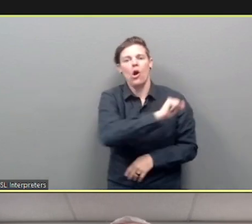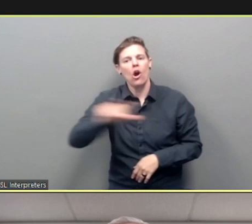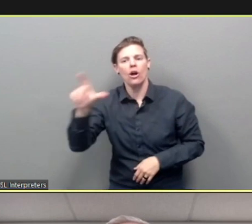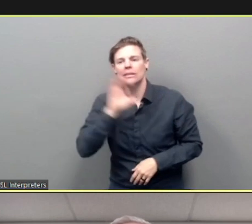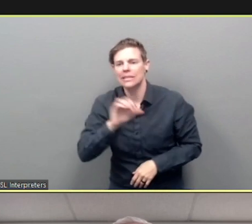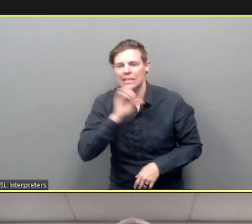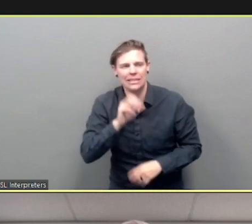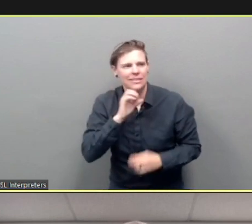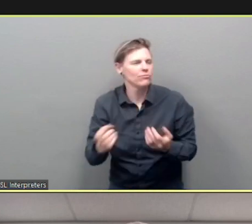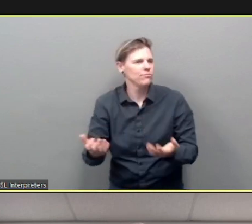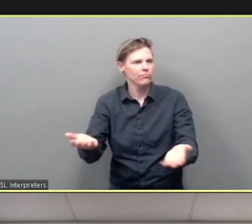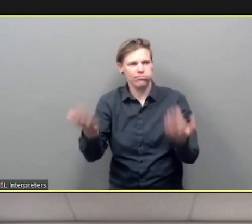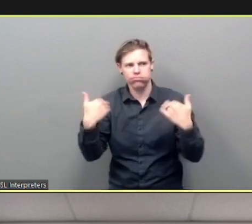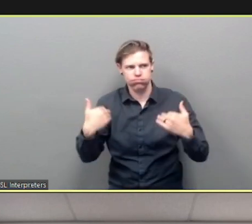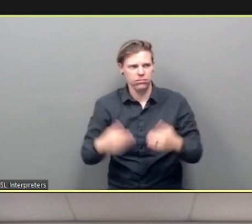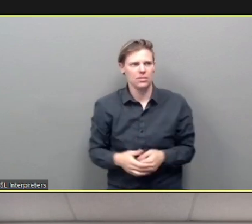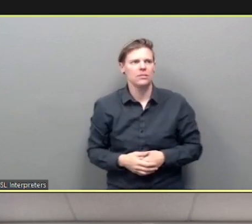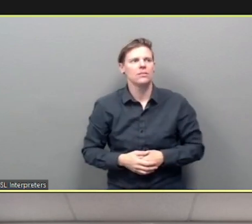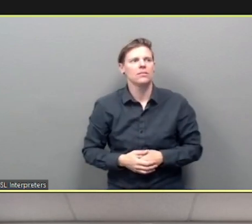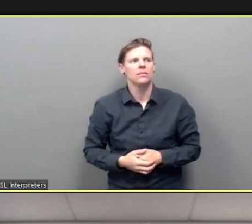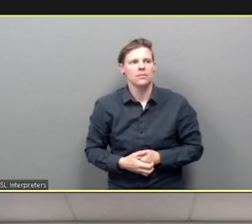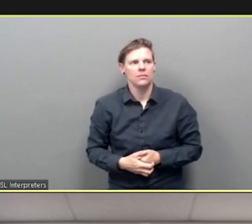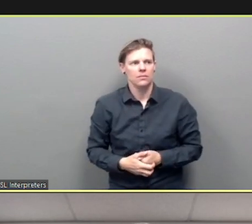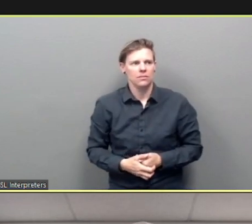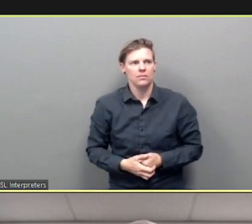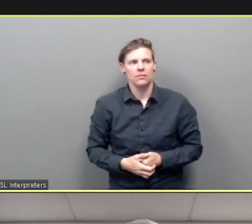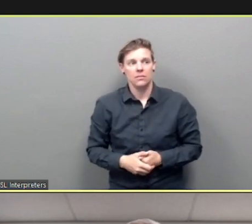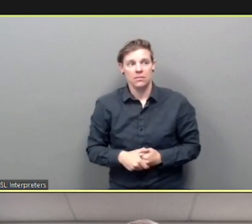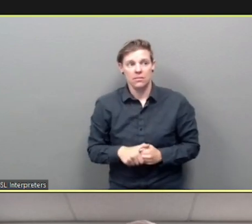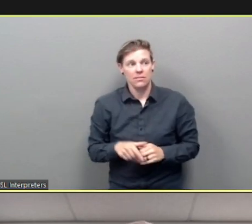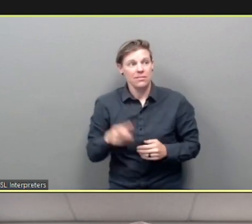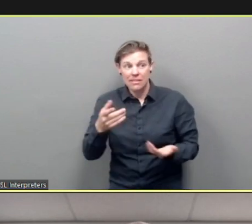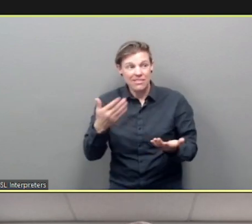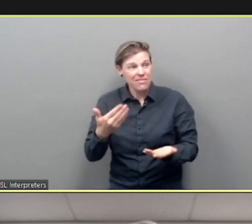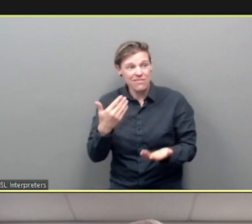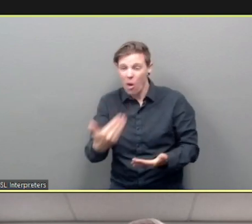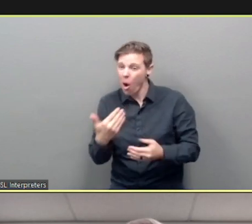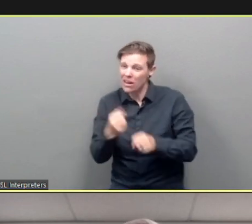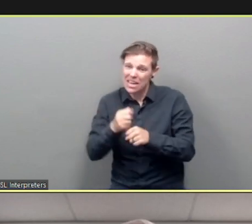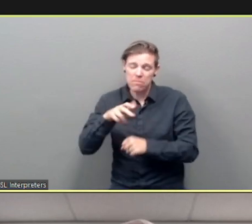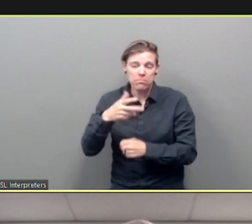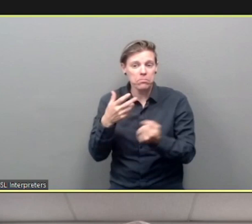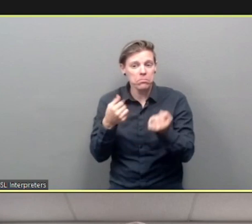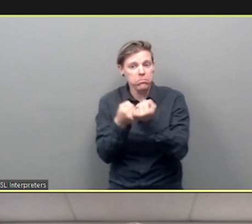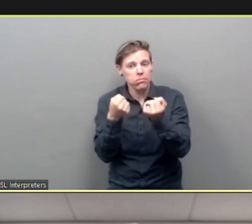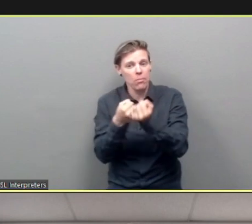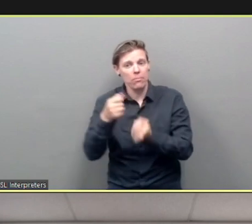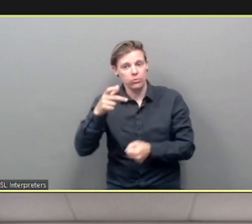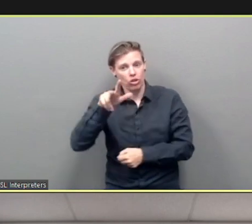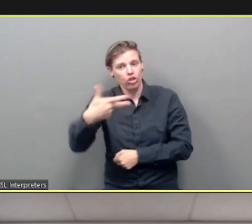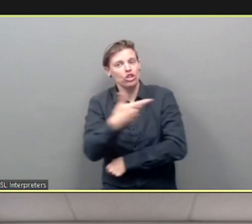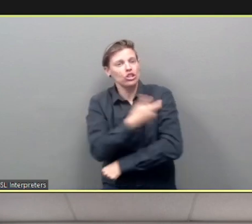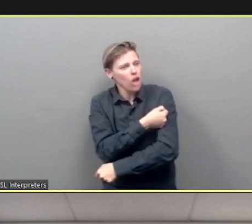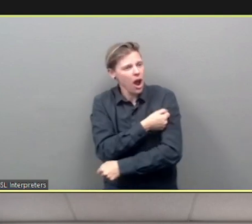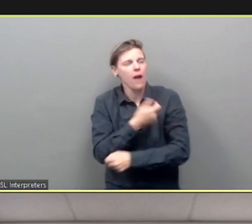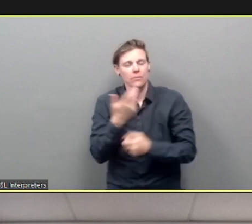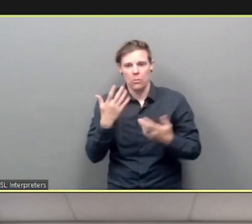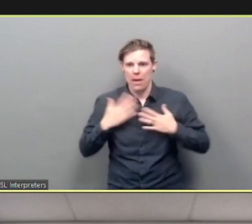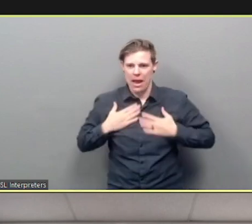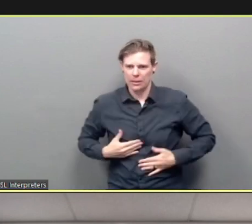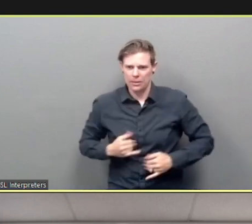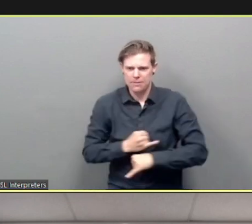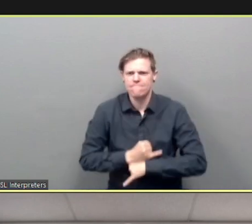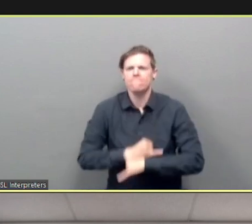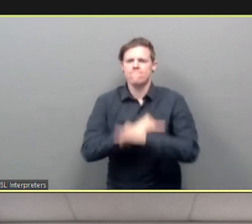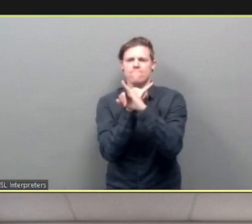vaccine, really should be entitled to get one. We've had great uptake on that, as Laura showed you, and we're excited